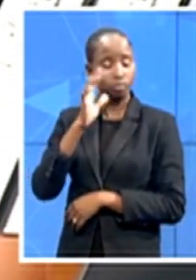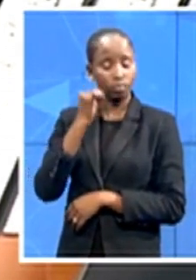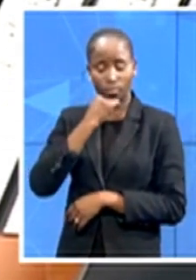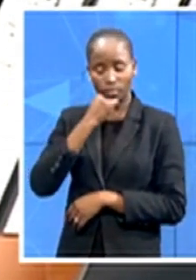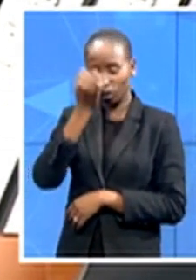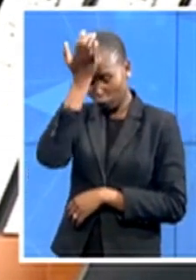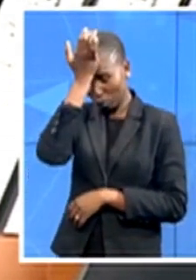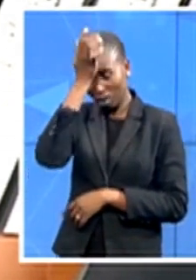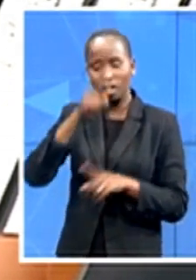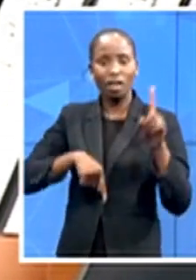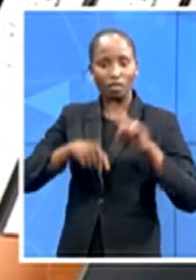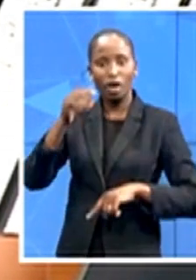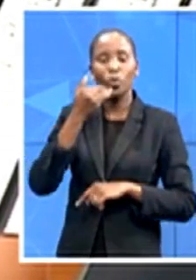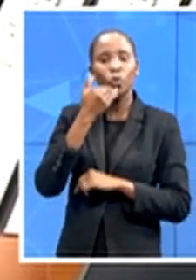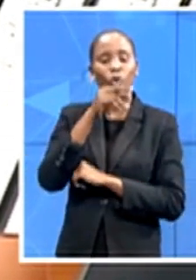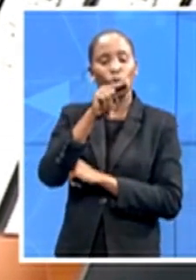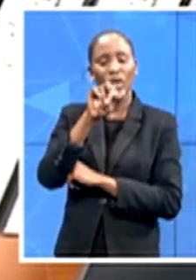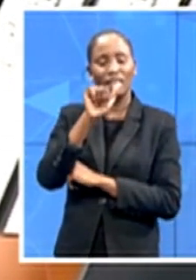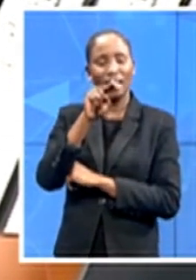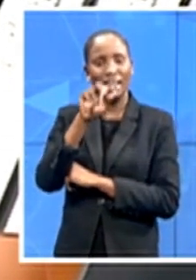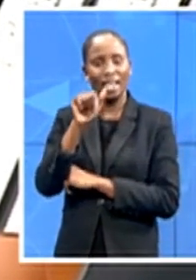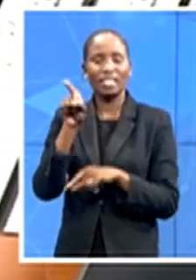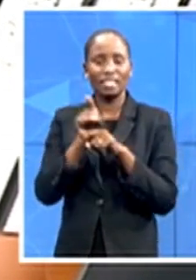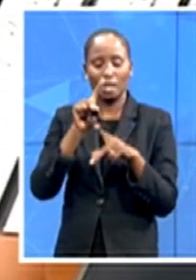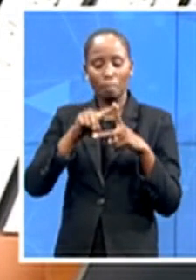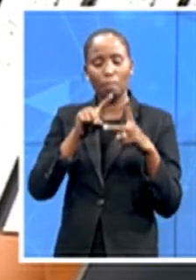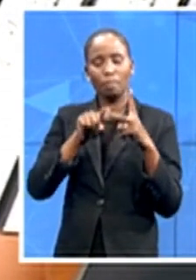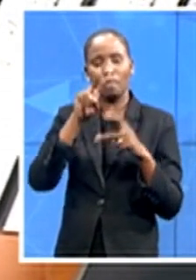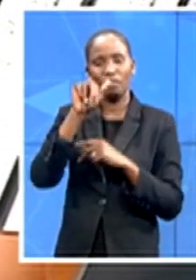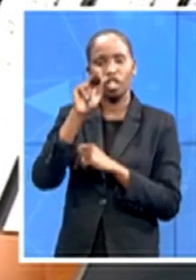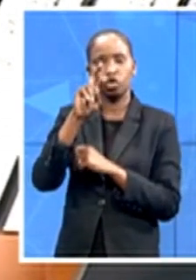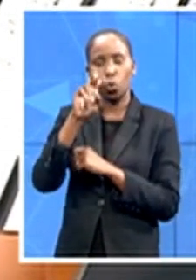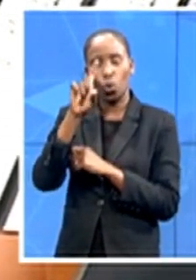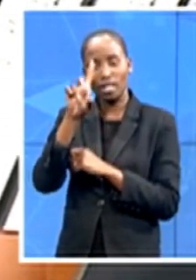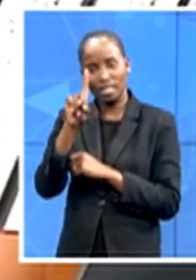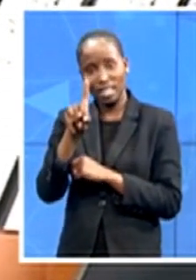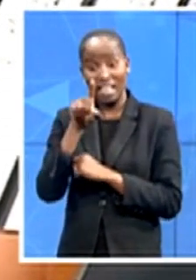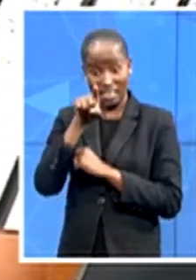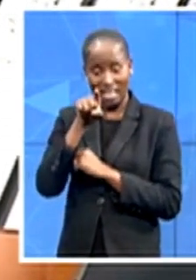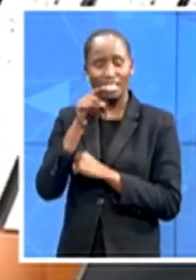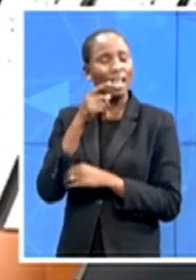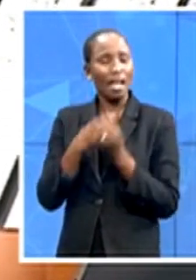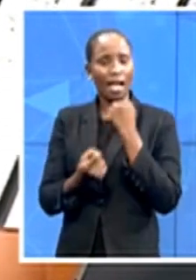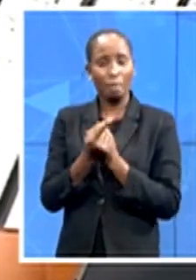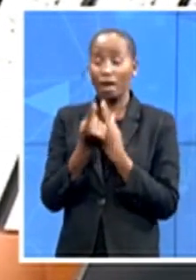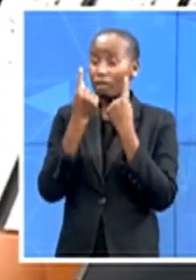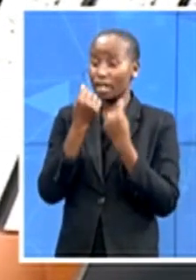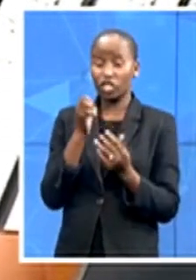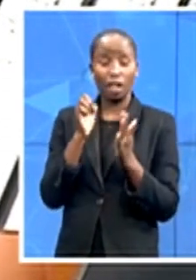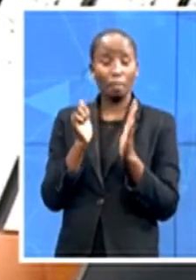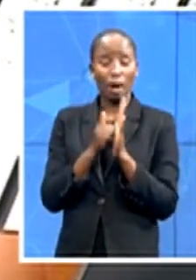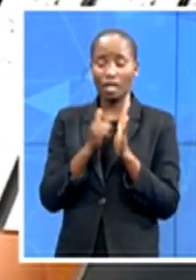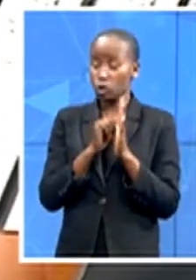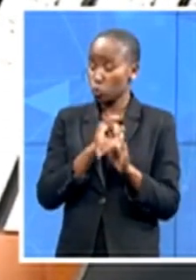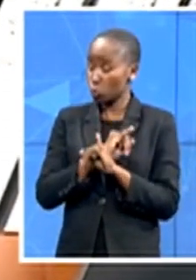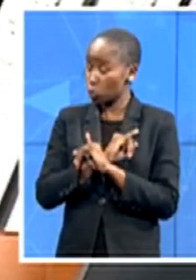This had an immediate impact on the financial markets. Shortly after Mr. Van Rooyen was sworn in,